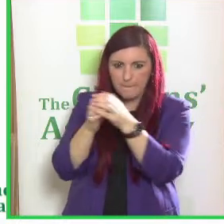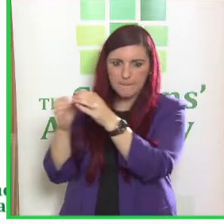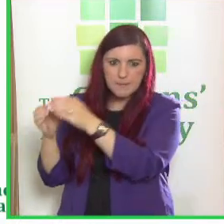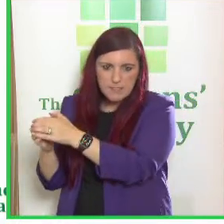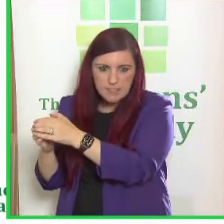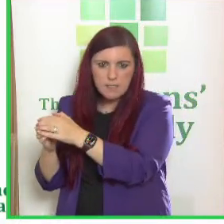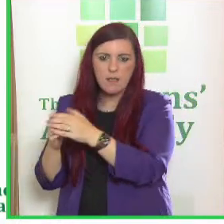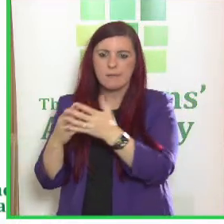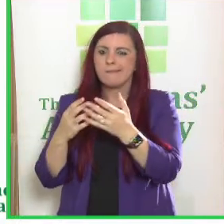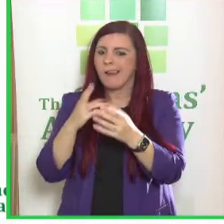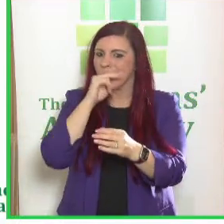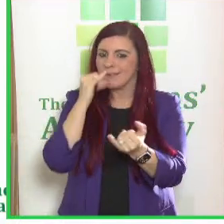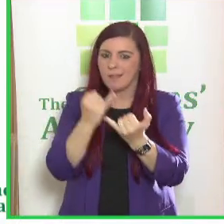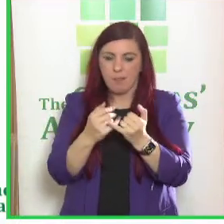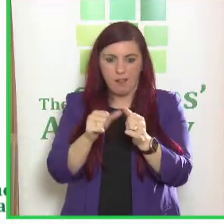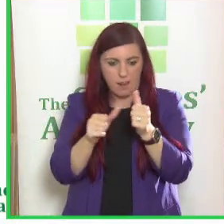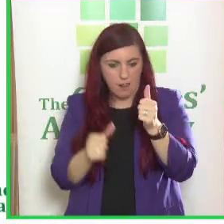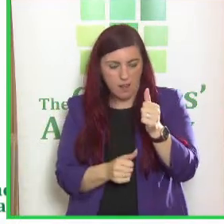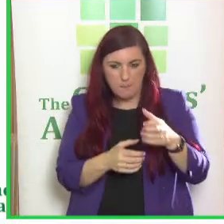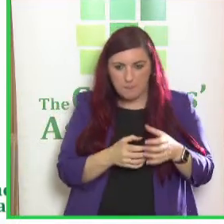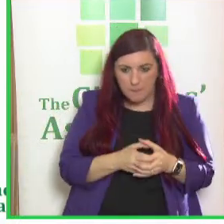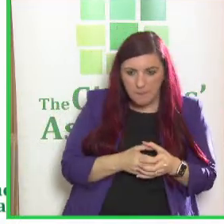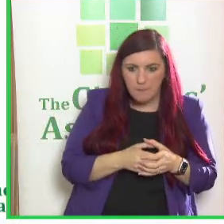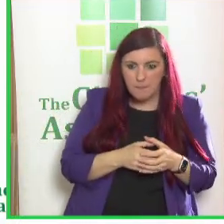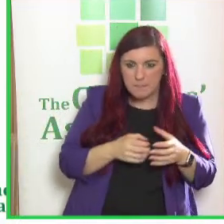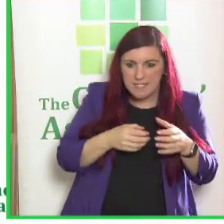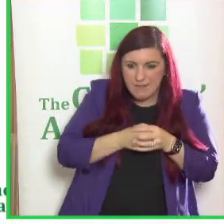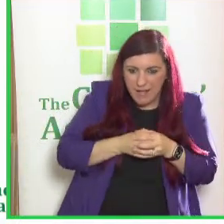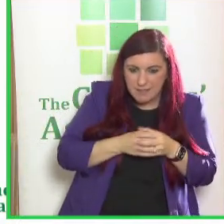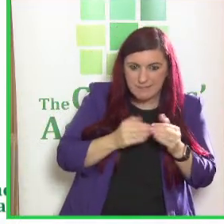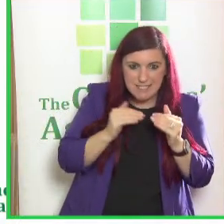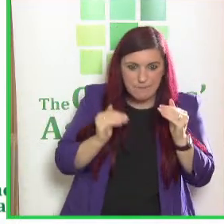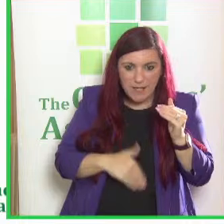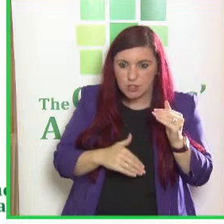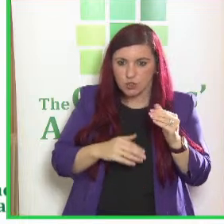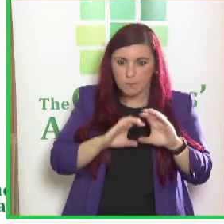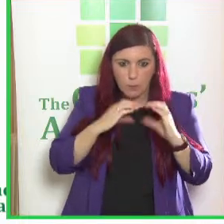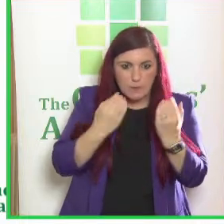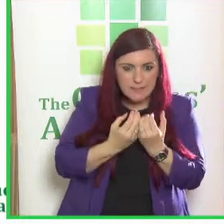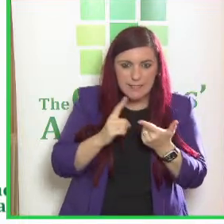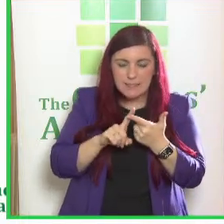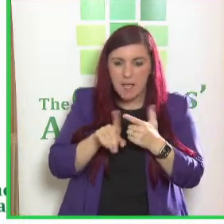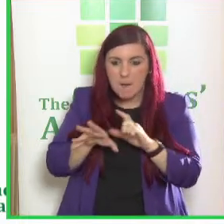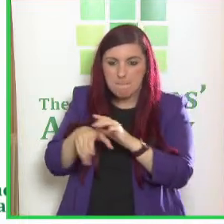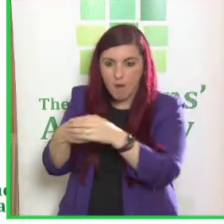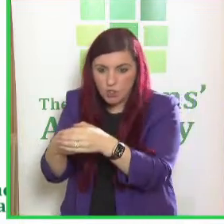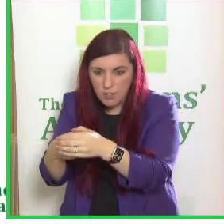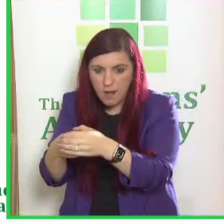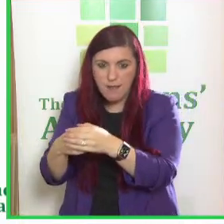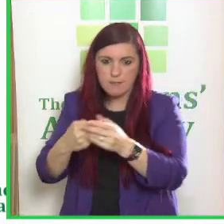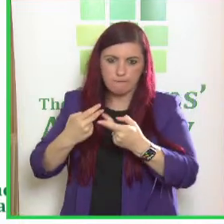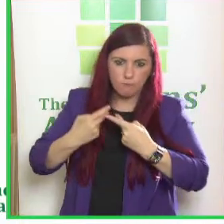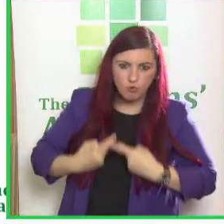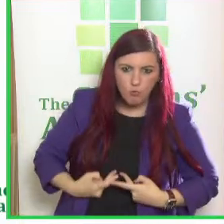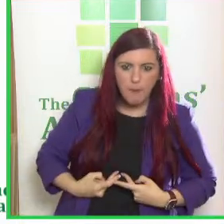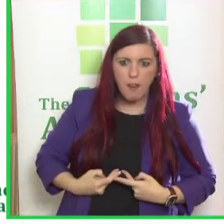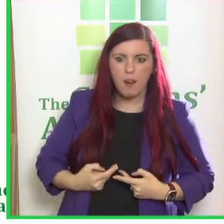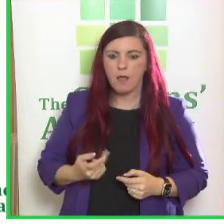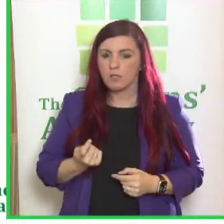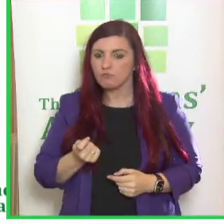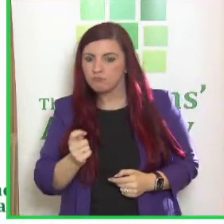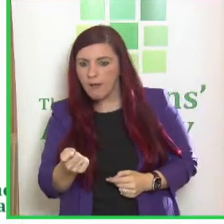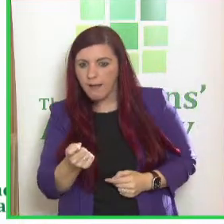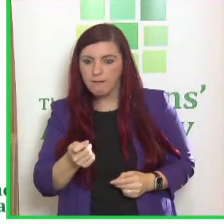mentioned, disadvantaged communities, marginalised and vulnerable individuals, and communities like members of the travelling